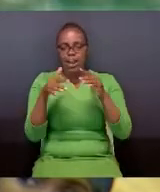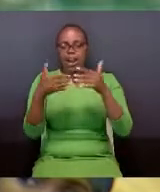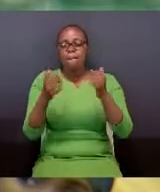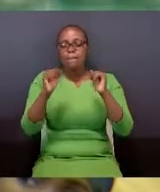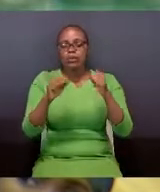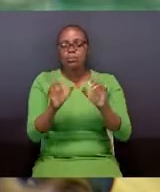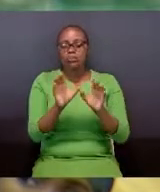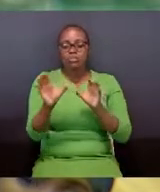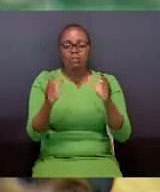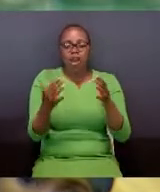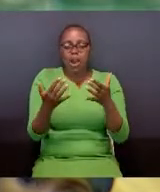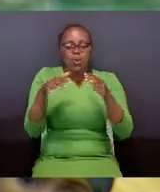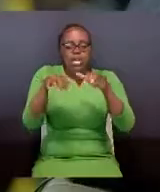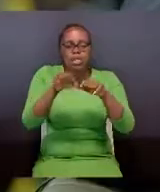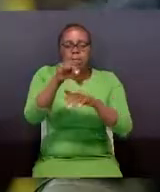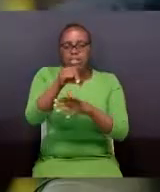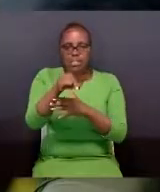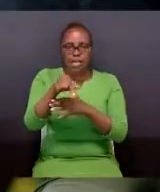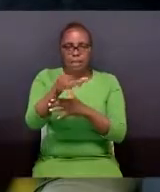get a seat at the table?